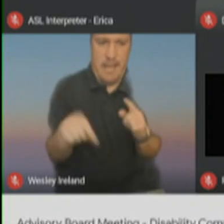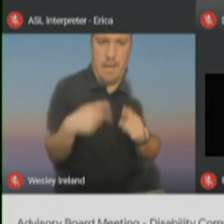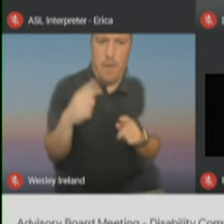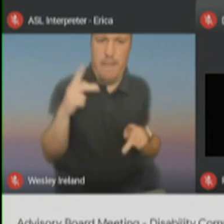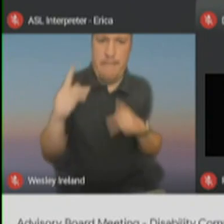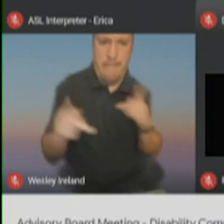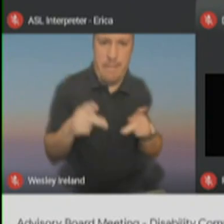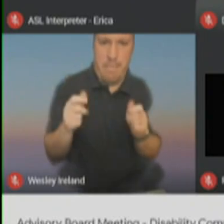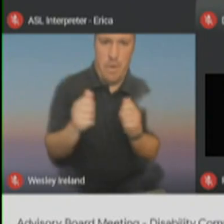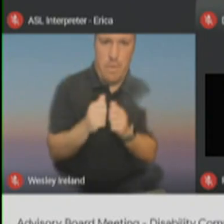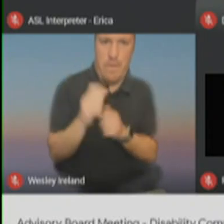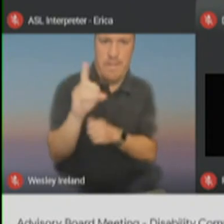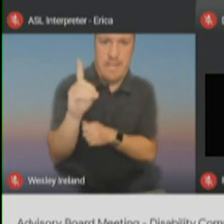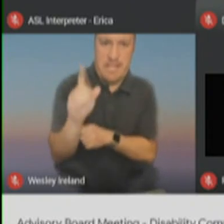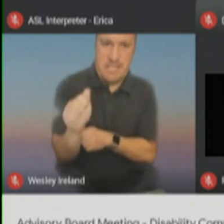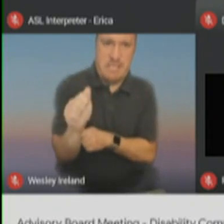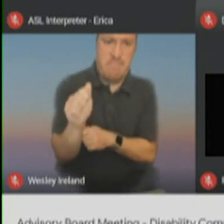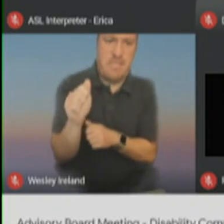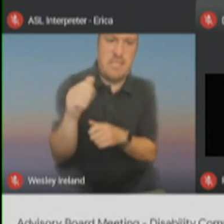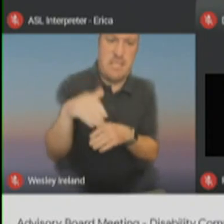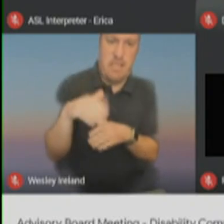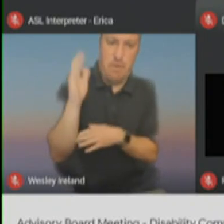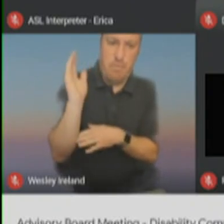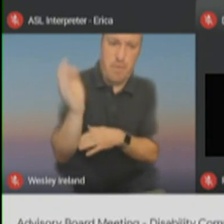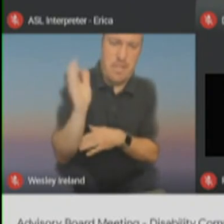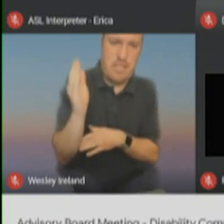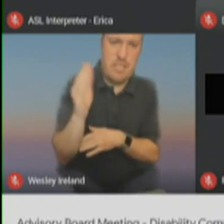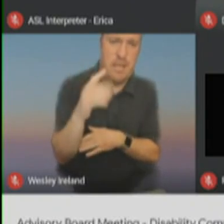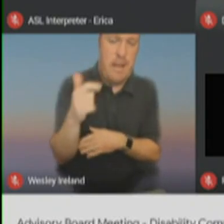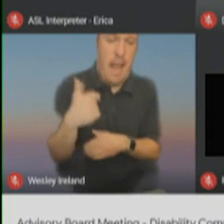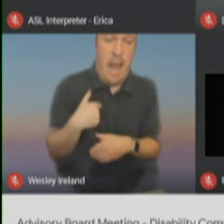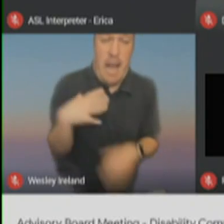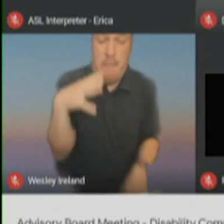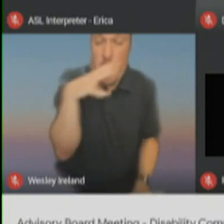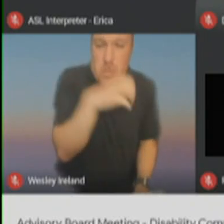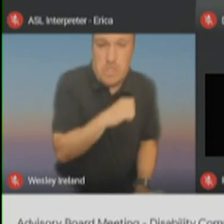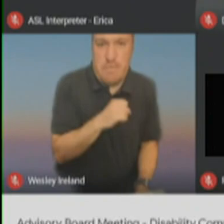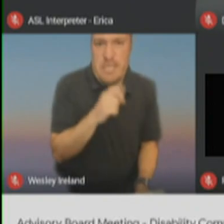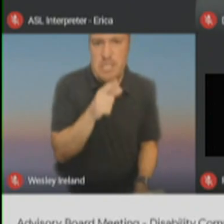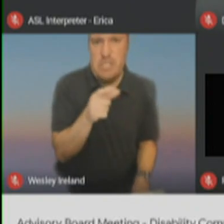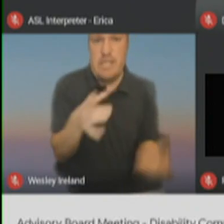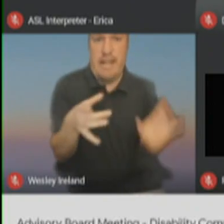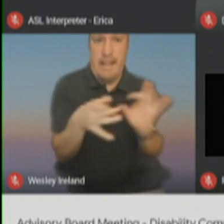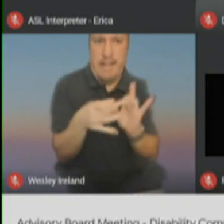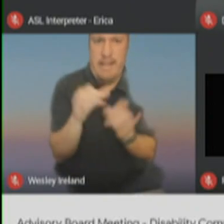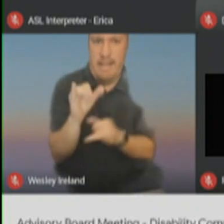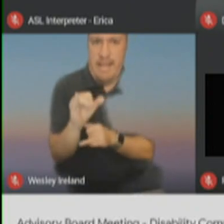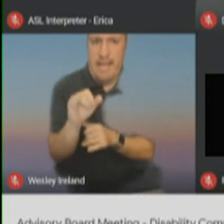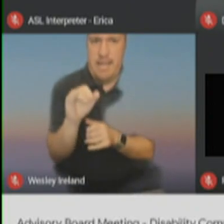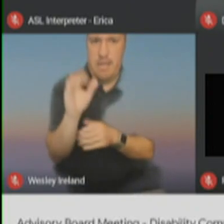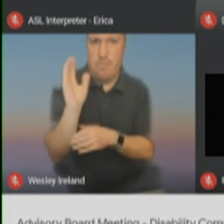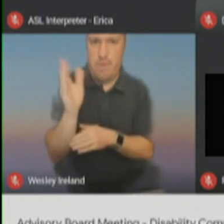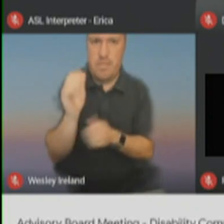presentation, there was no mention about people with disabilities. I'm